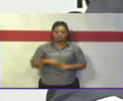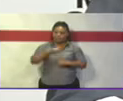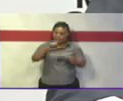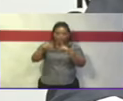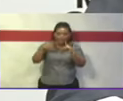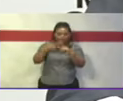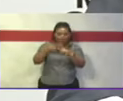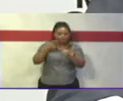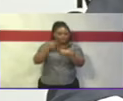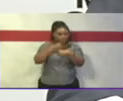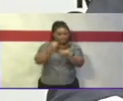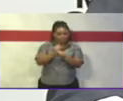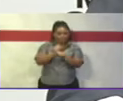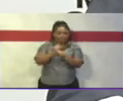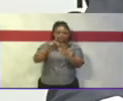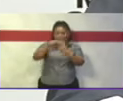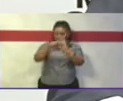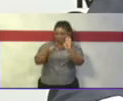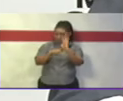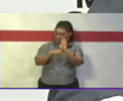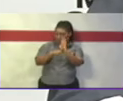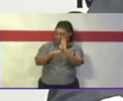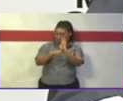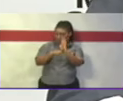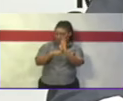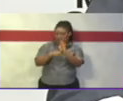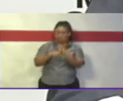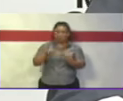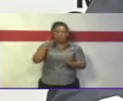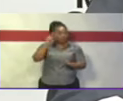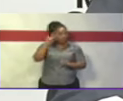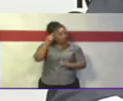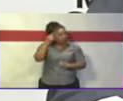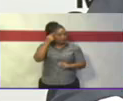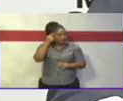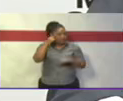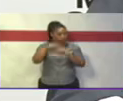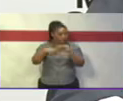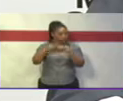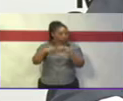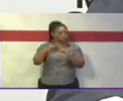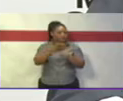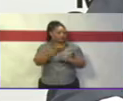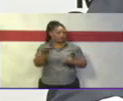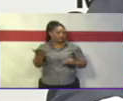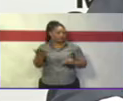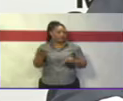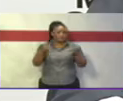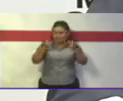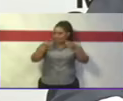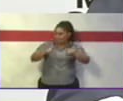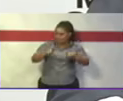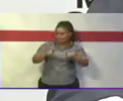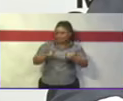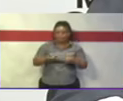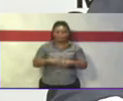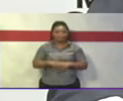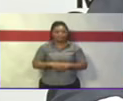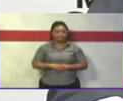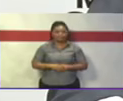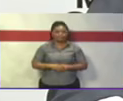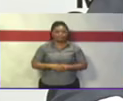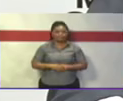policies, you have to look at what is the likelihood of something happening, and the impact of those policies generally on infringement of